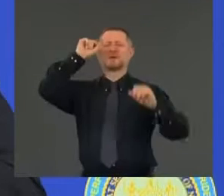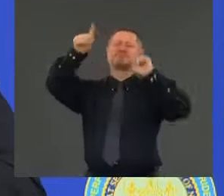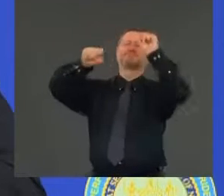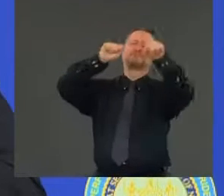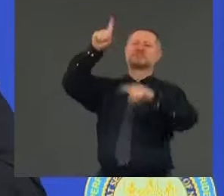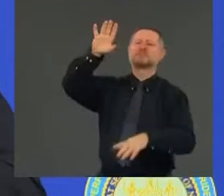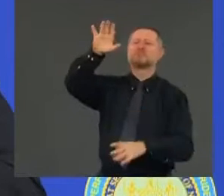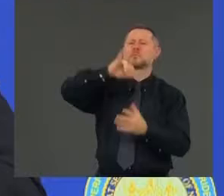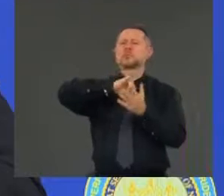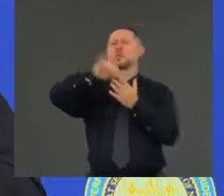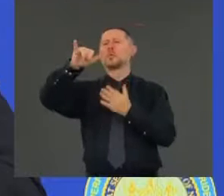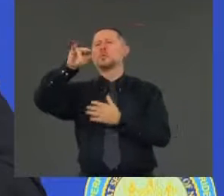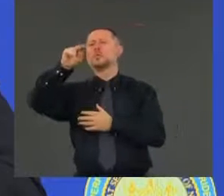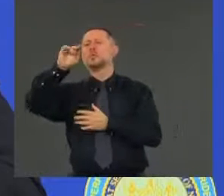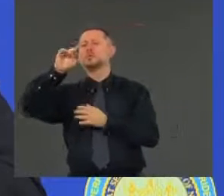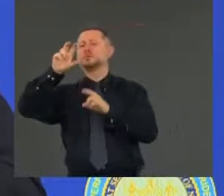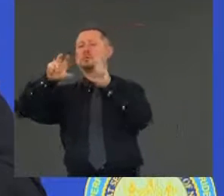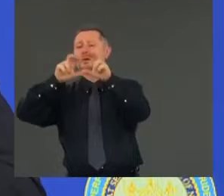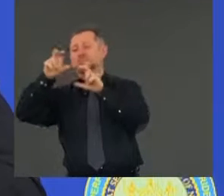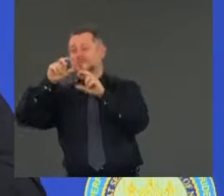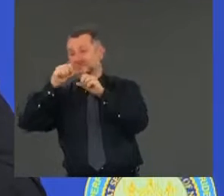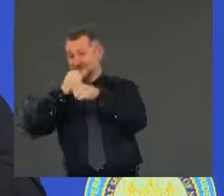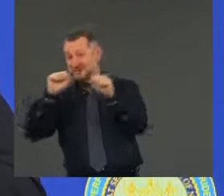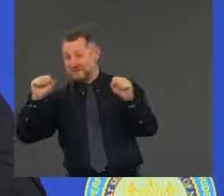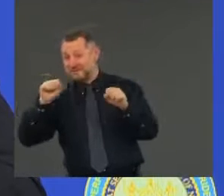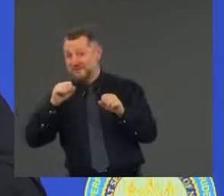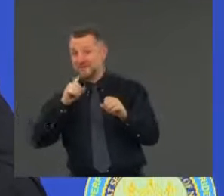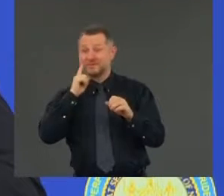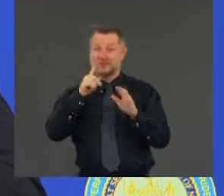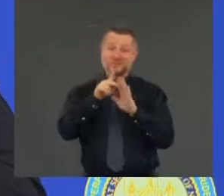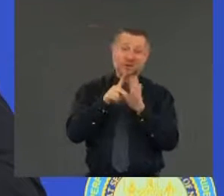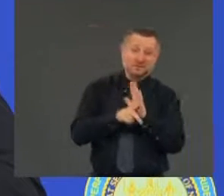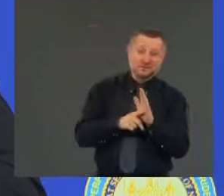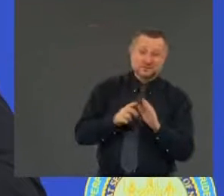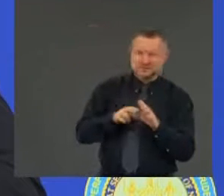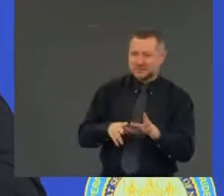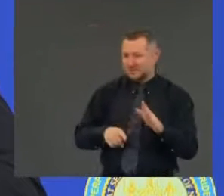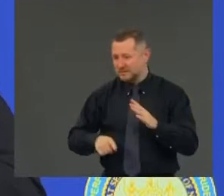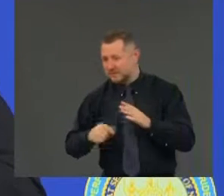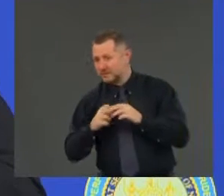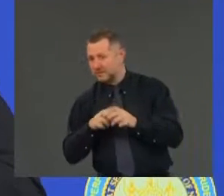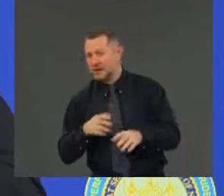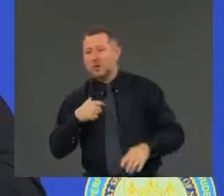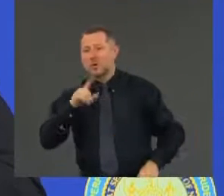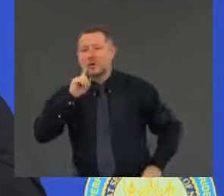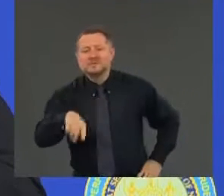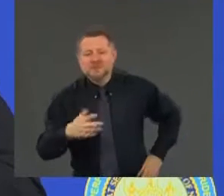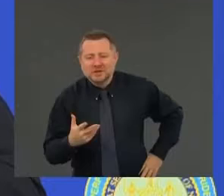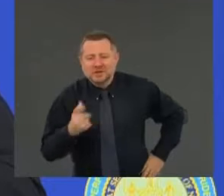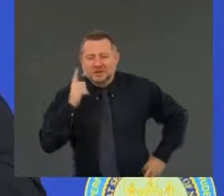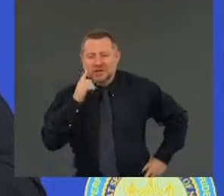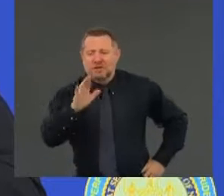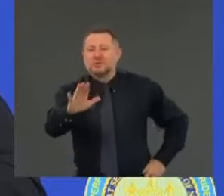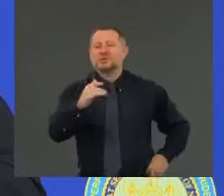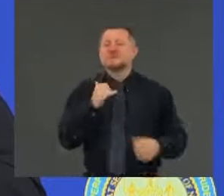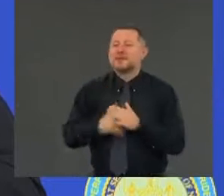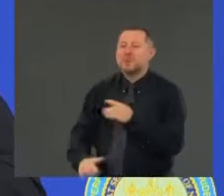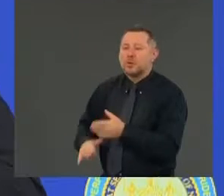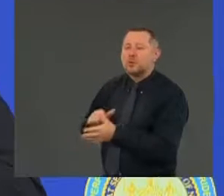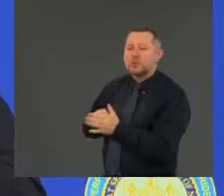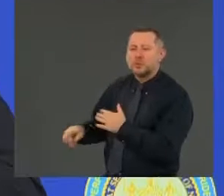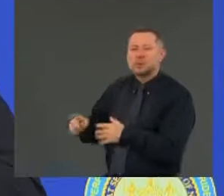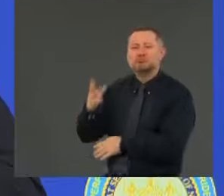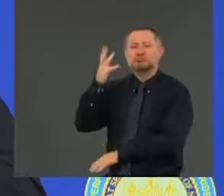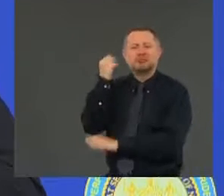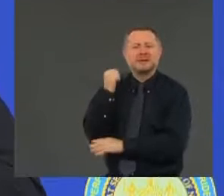right now? Is it safe to ride? No, look, I think the subways have never been cleaner, and people are social distancing and they're wearing